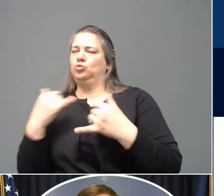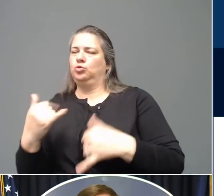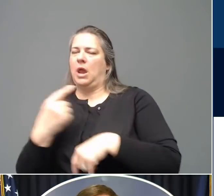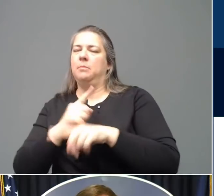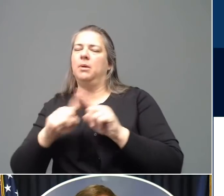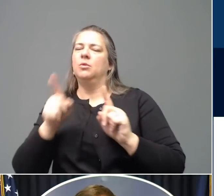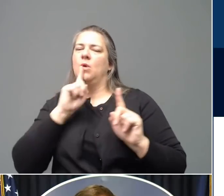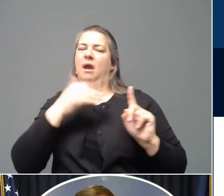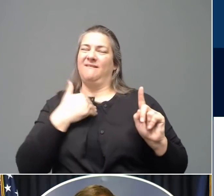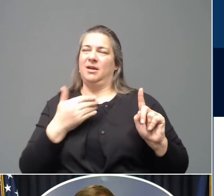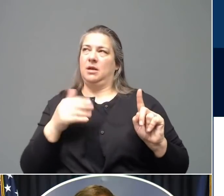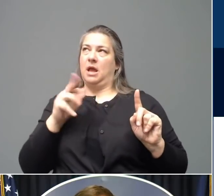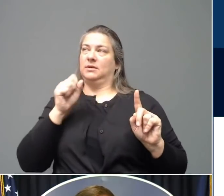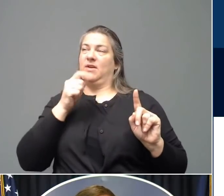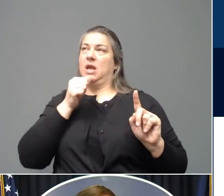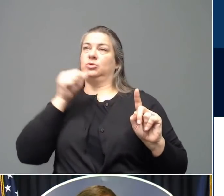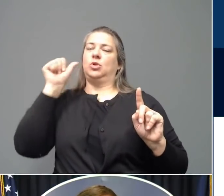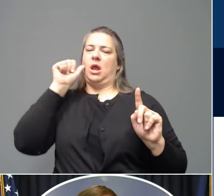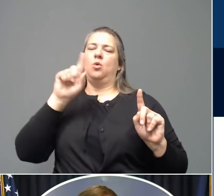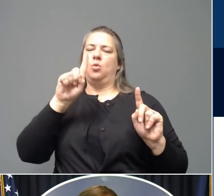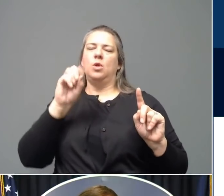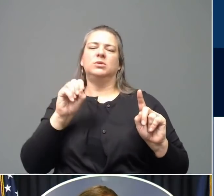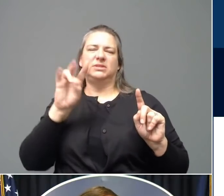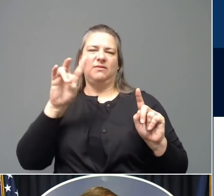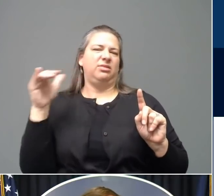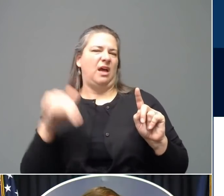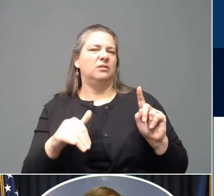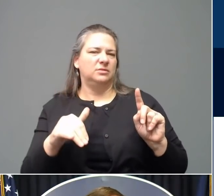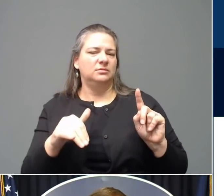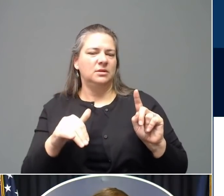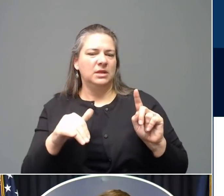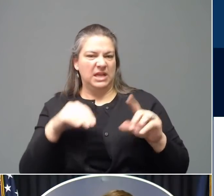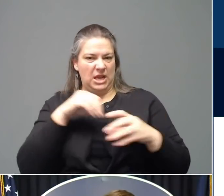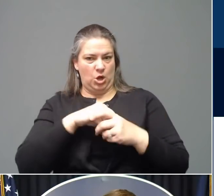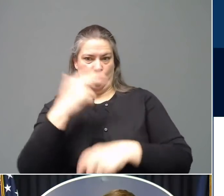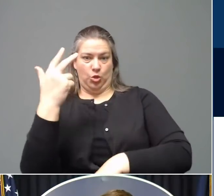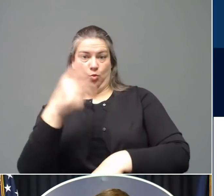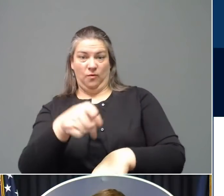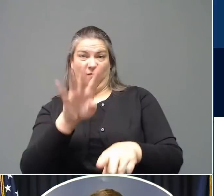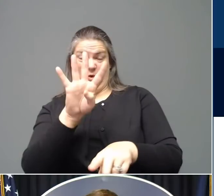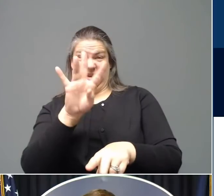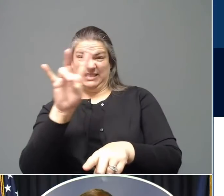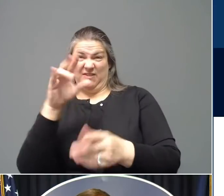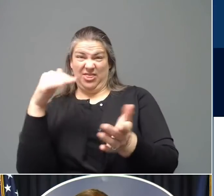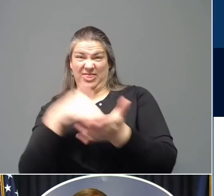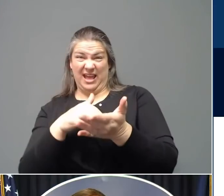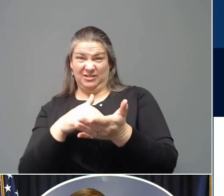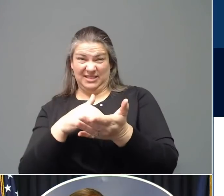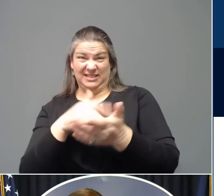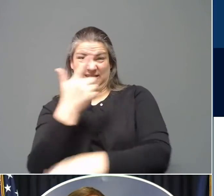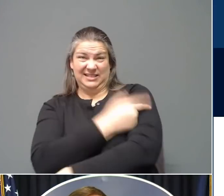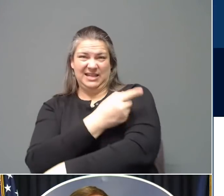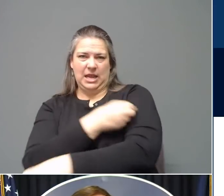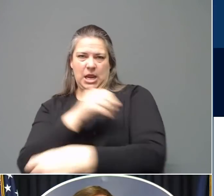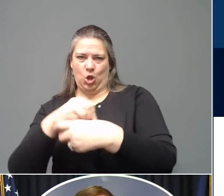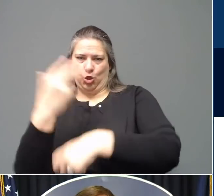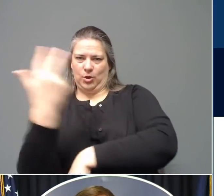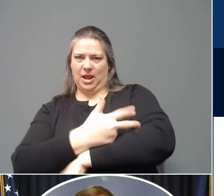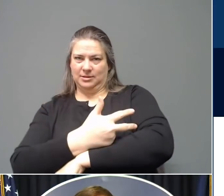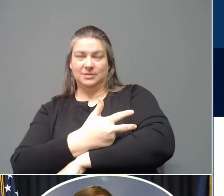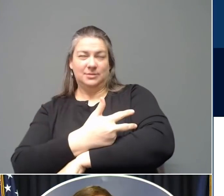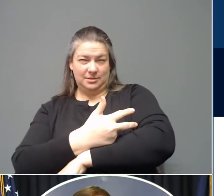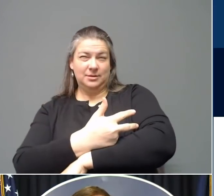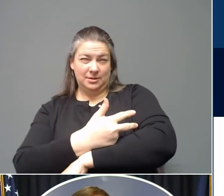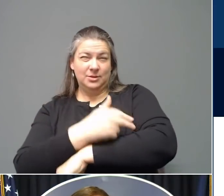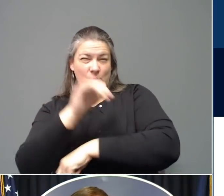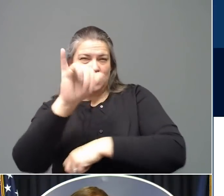47,385 vaccinations in the last 3 days. Now, we've got to pick up our pace even from here, but that shows that providers